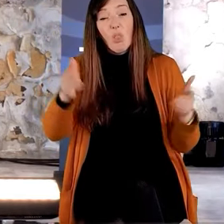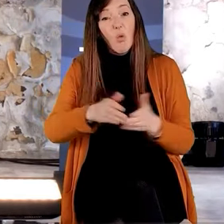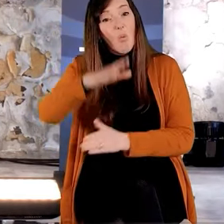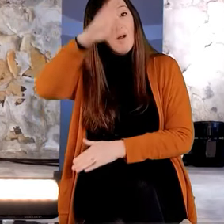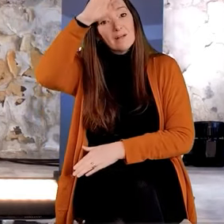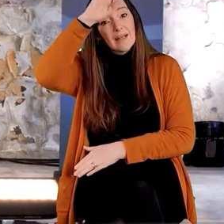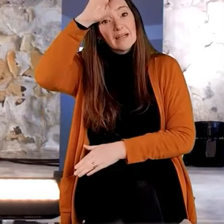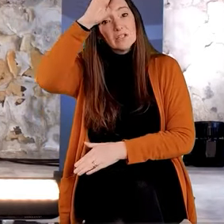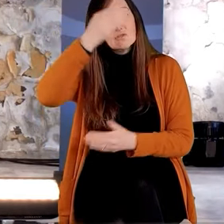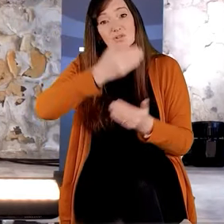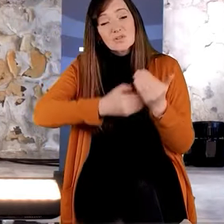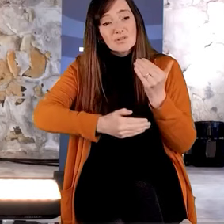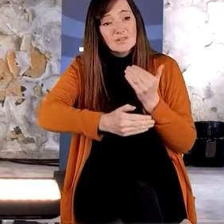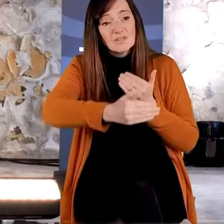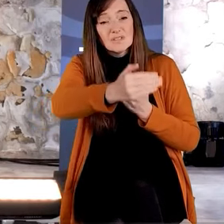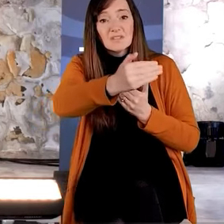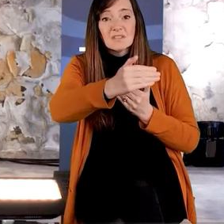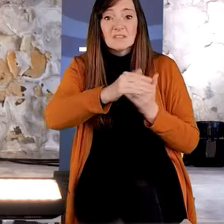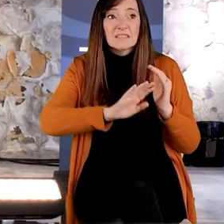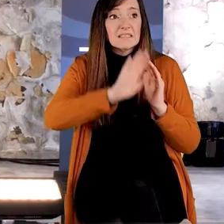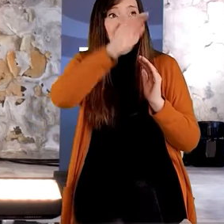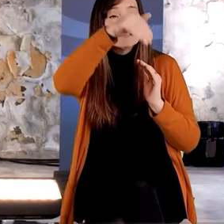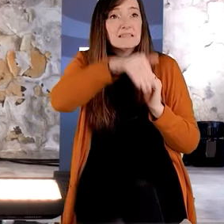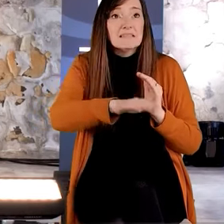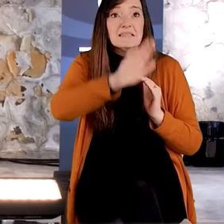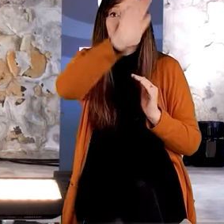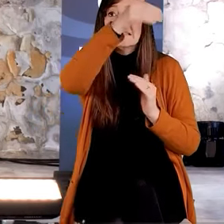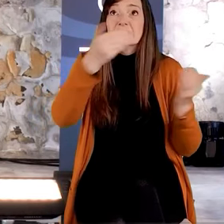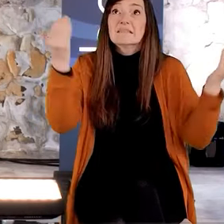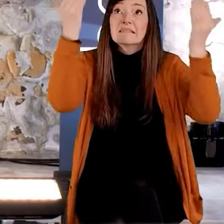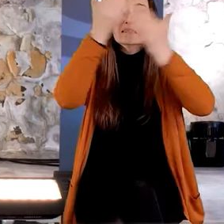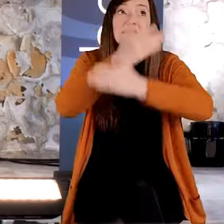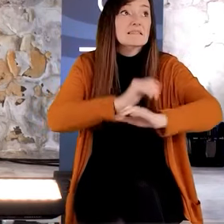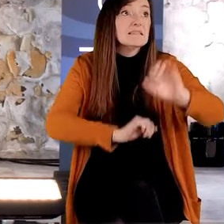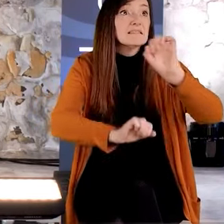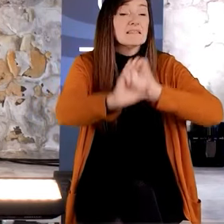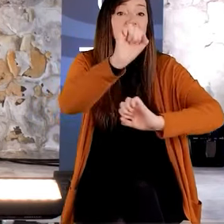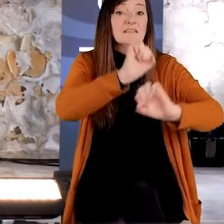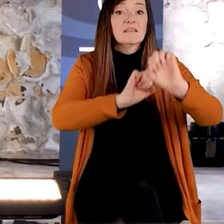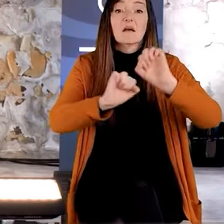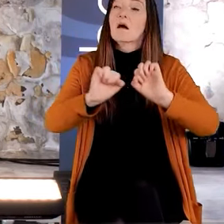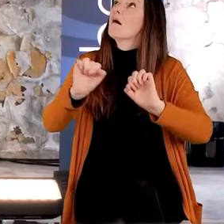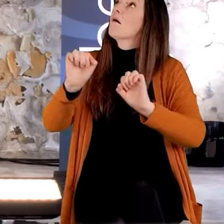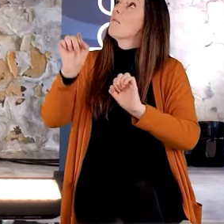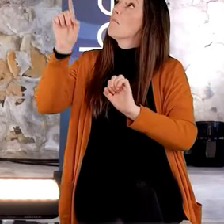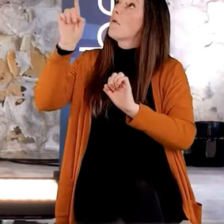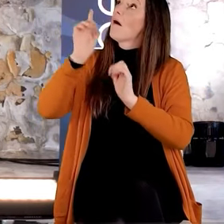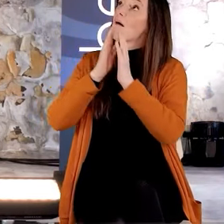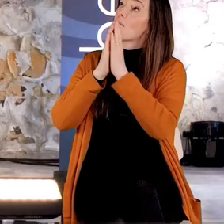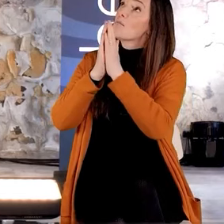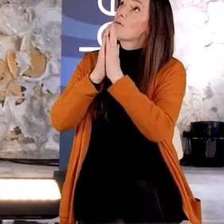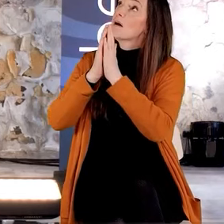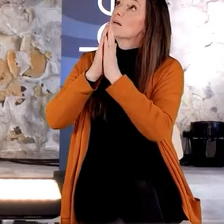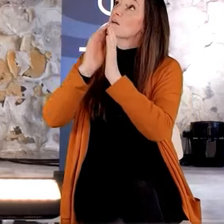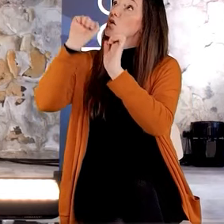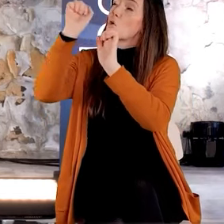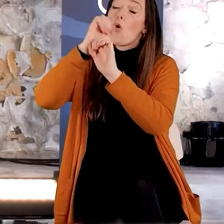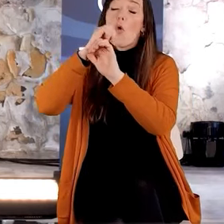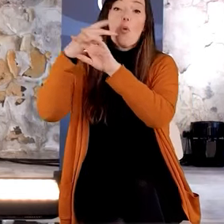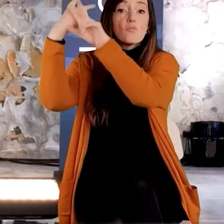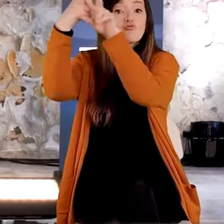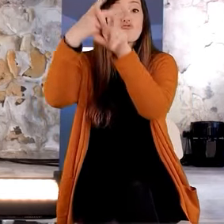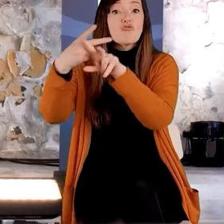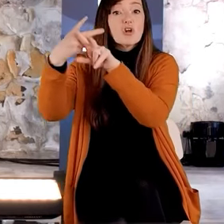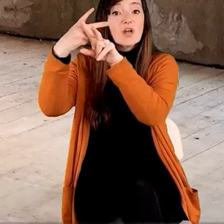difficult days. But we can rejoice if we take refuge in him. Spread your protection over them so that those who love